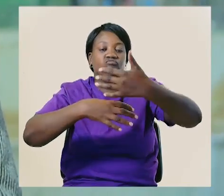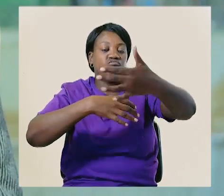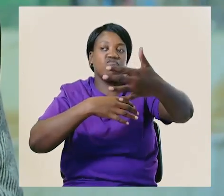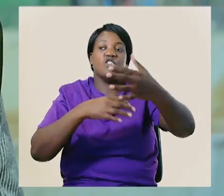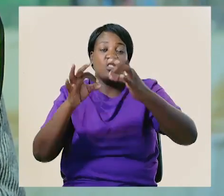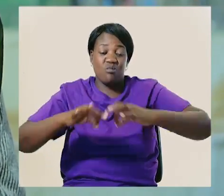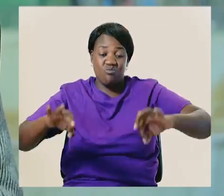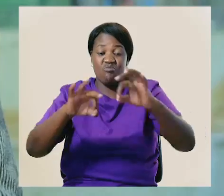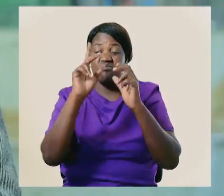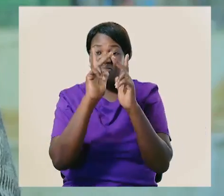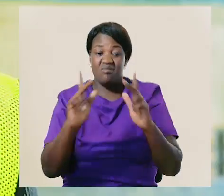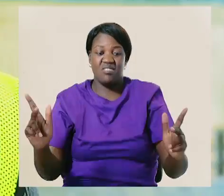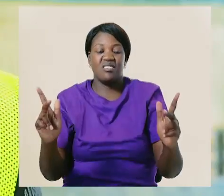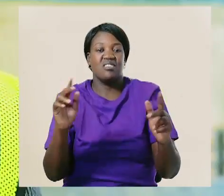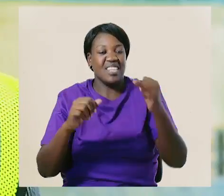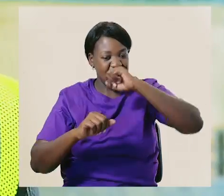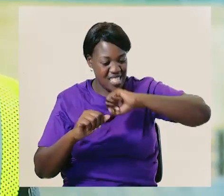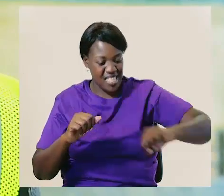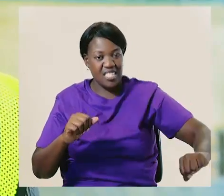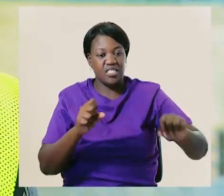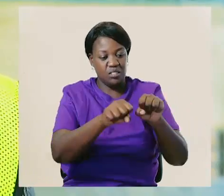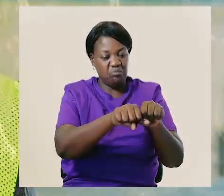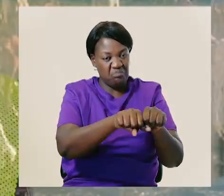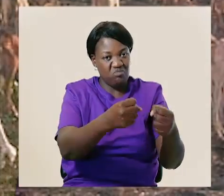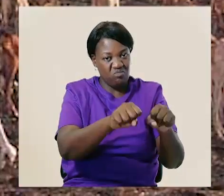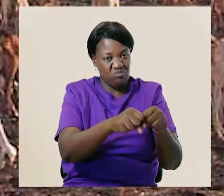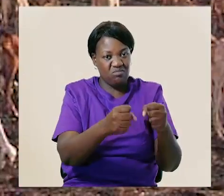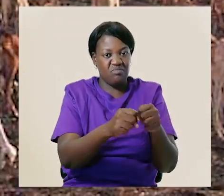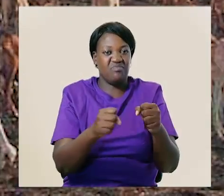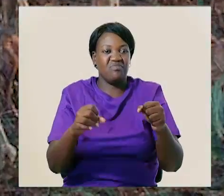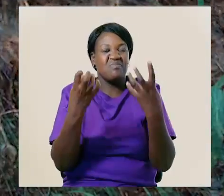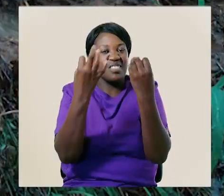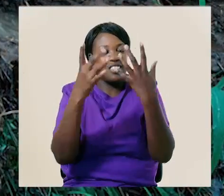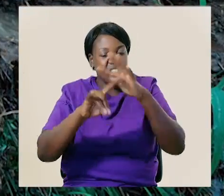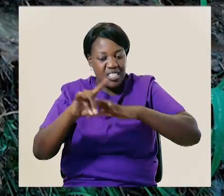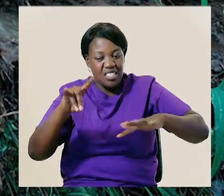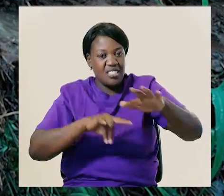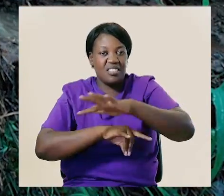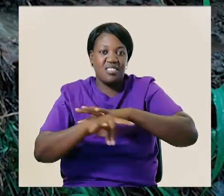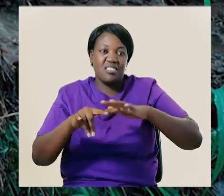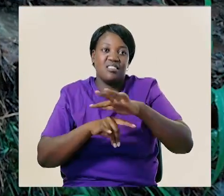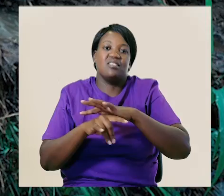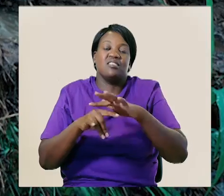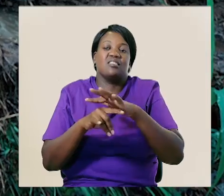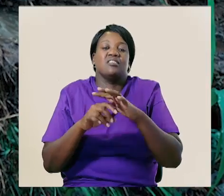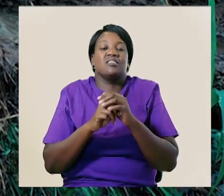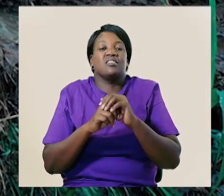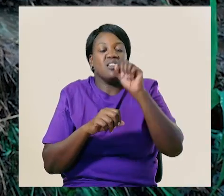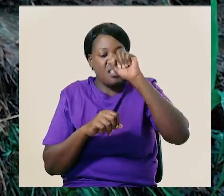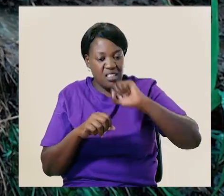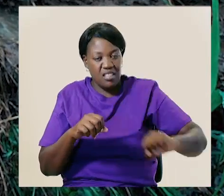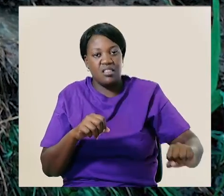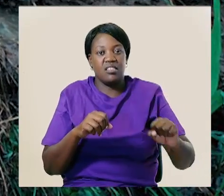farmers treat the land correctly, but it can be damaged through overgrazing and soil erosion, which can make the